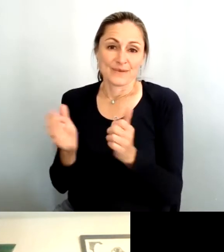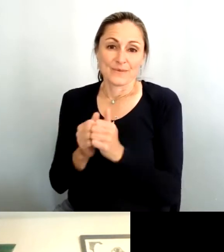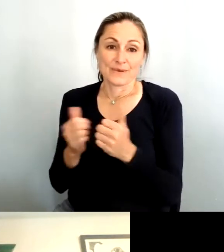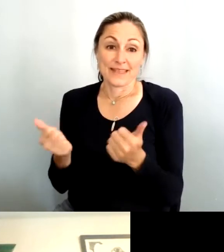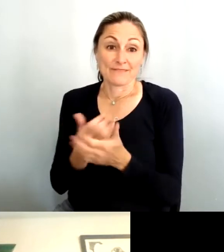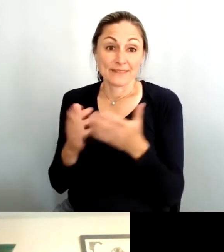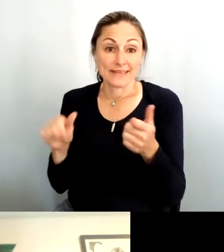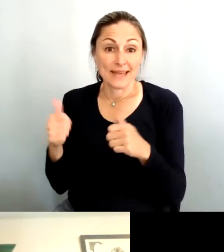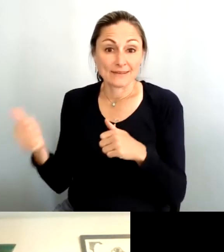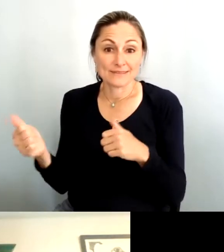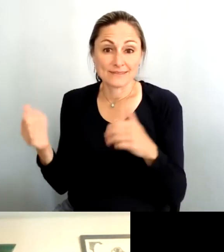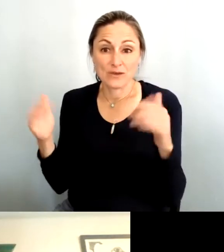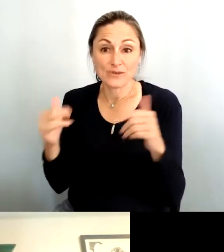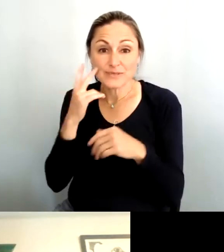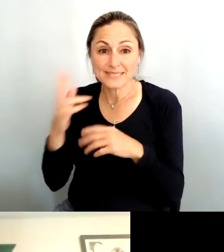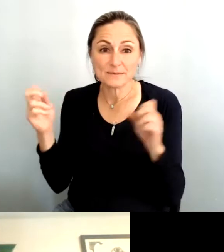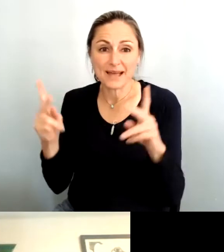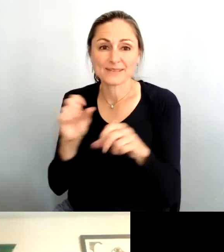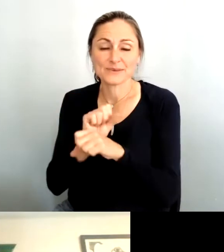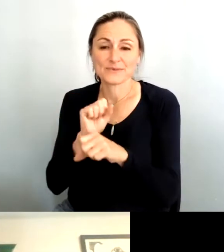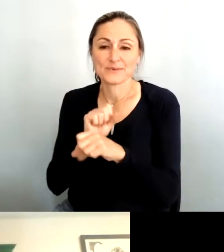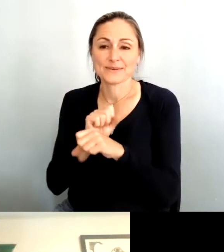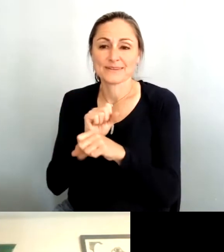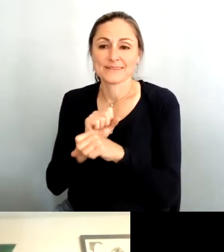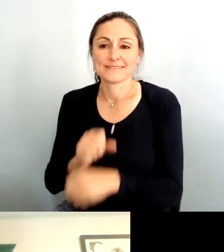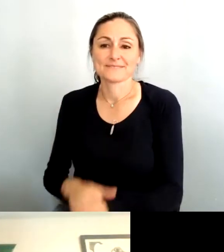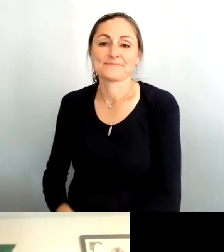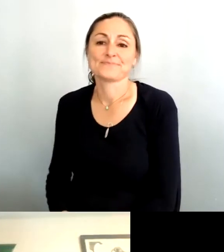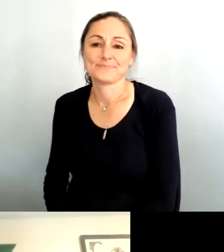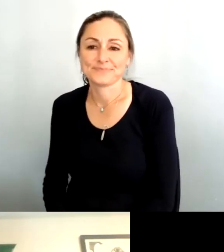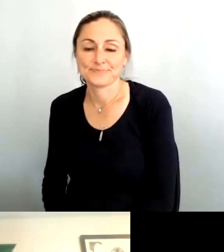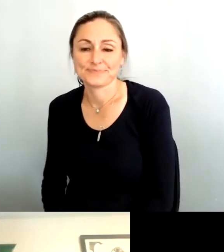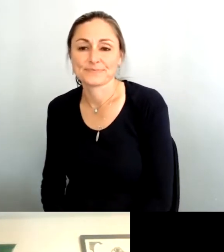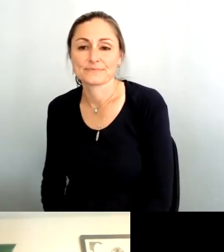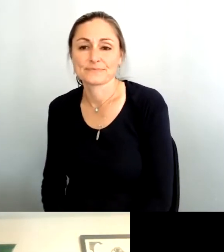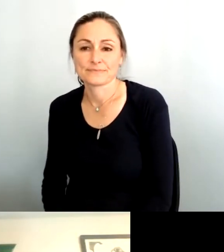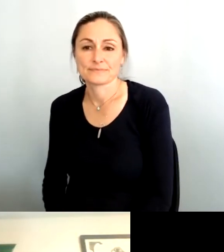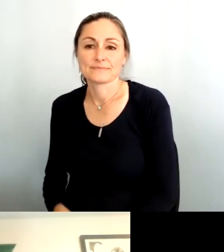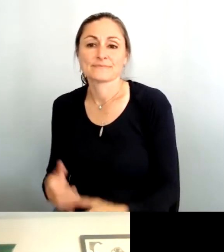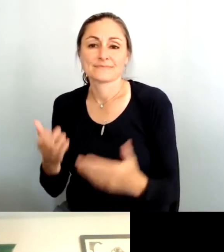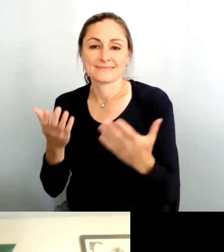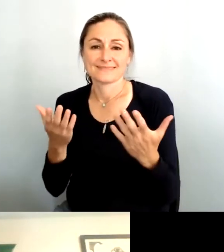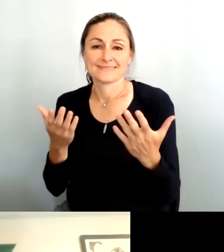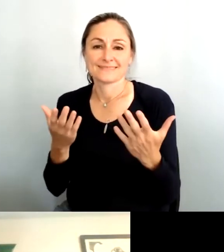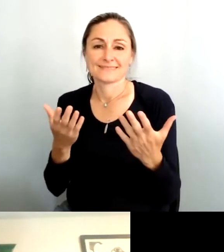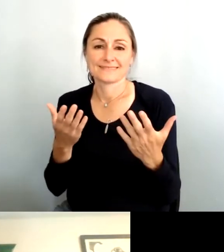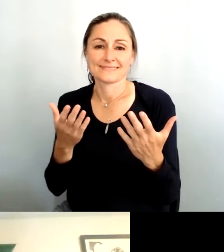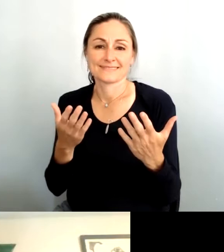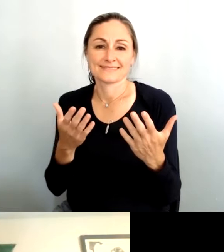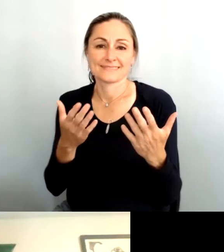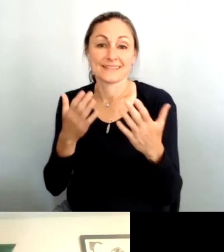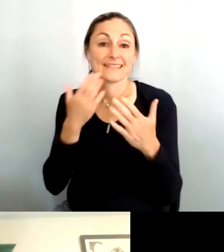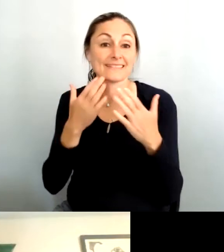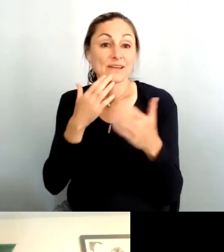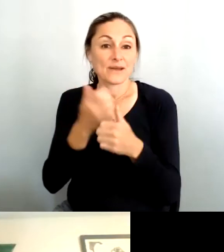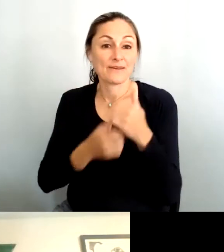you we'll see you back at work soon. Yes, definitely. I want to thank you. Take a rest. And thank you, everybody,